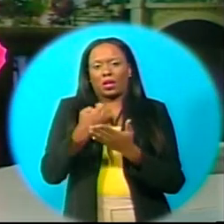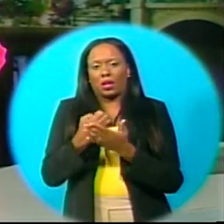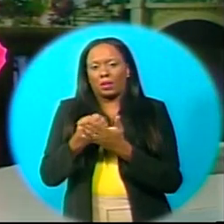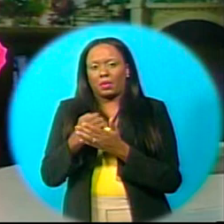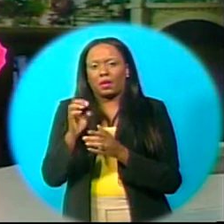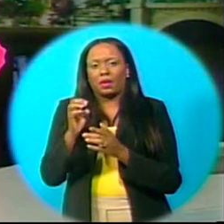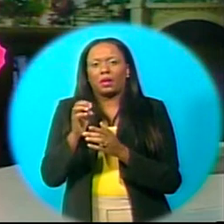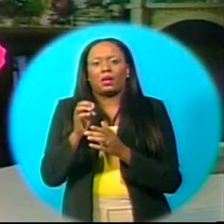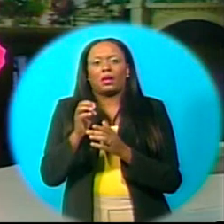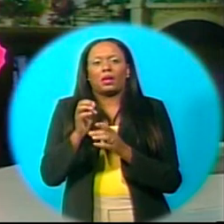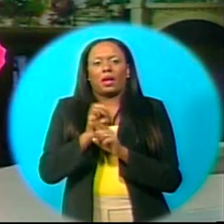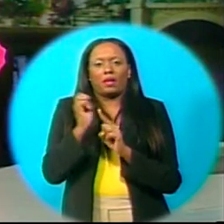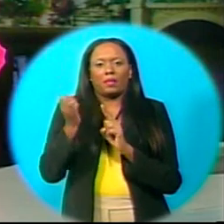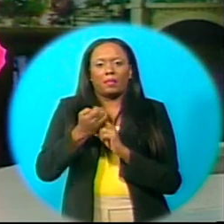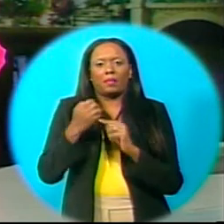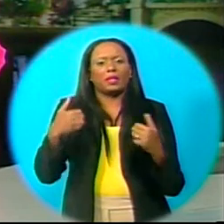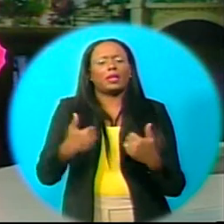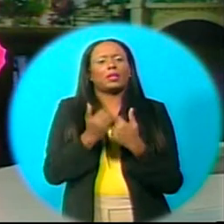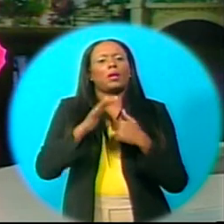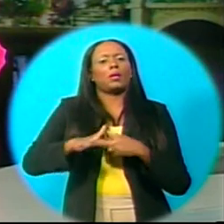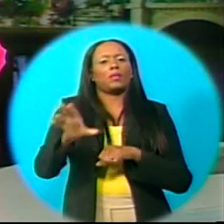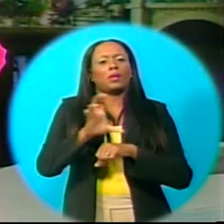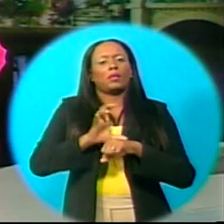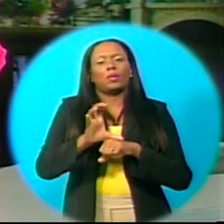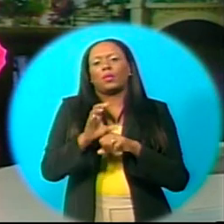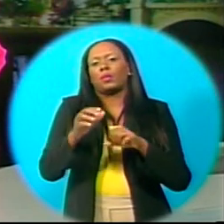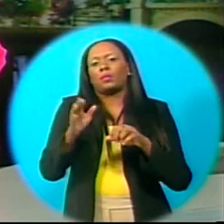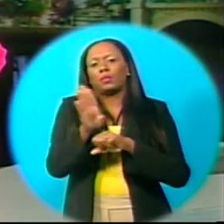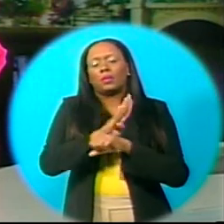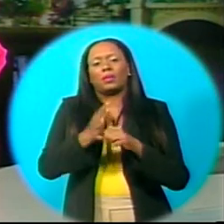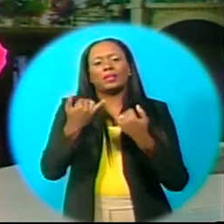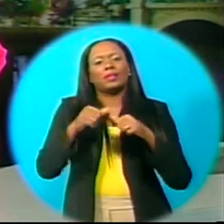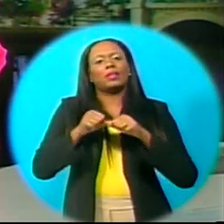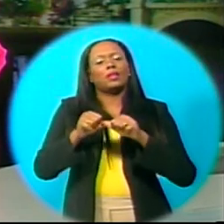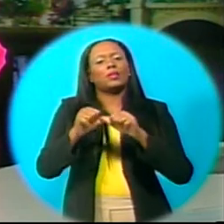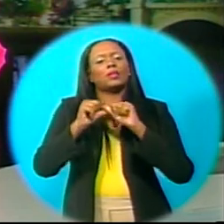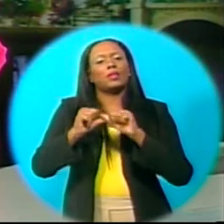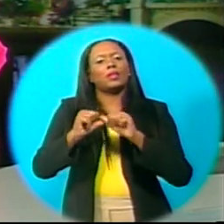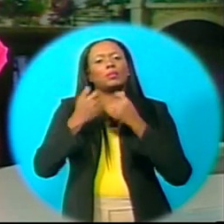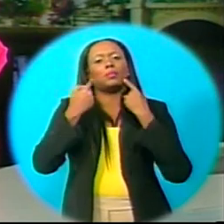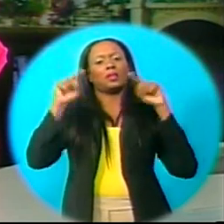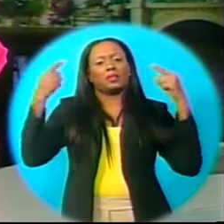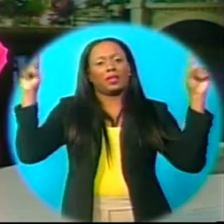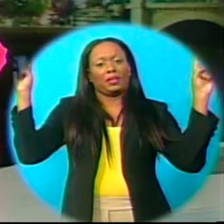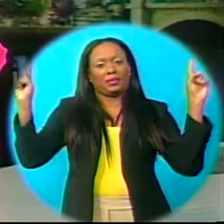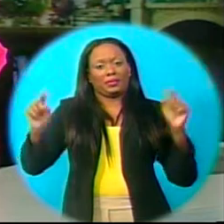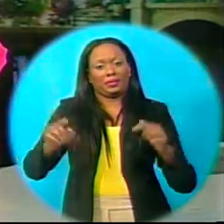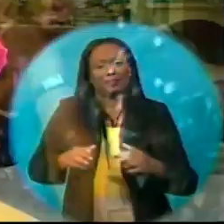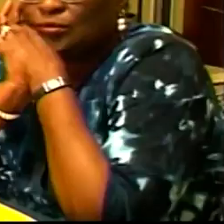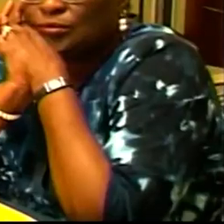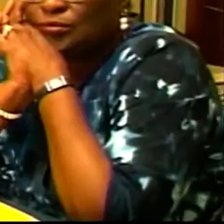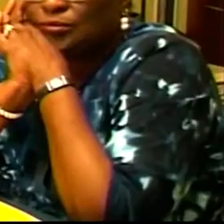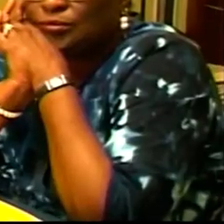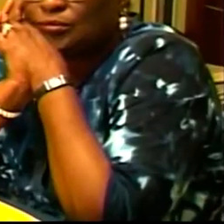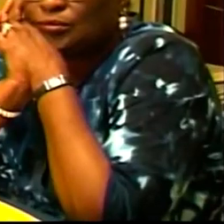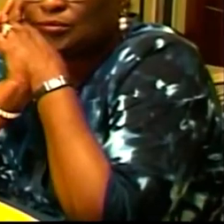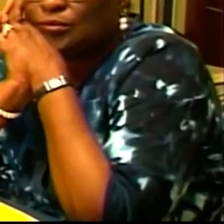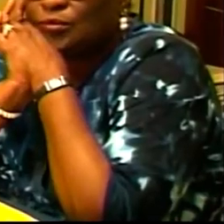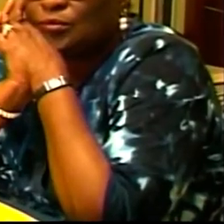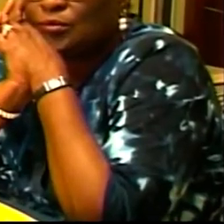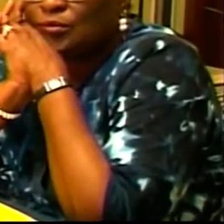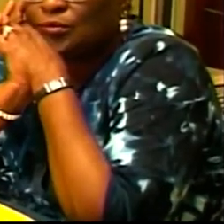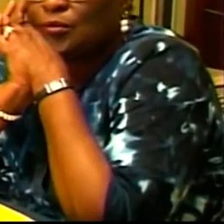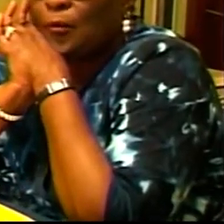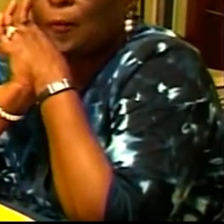social, economic, and environmental challenges facing the region, Barbados is continuing to thrive. This was revealed as the United Nations